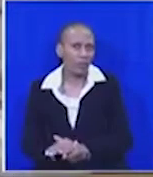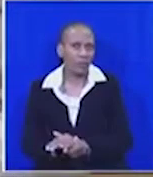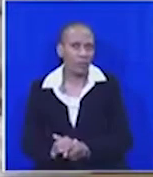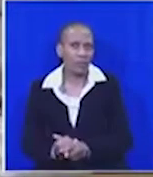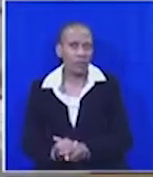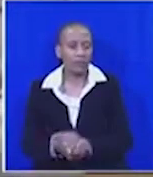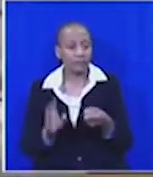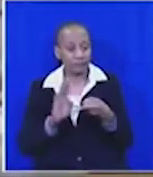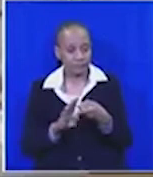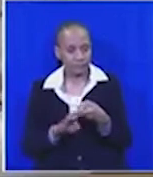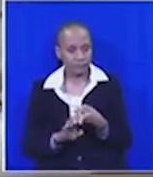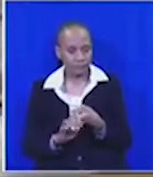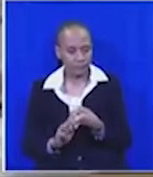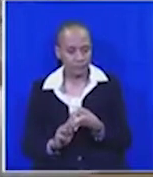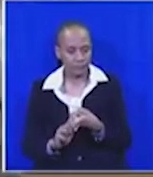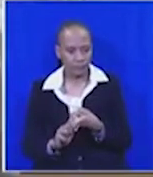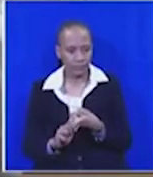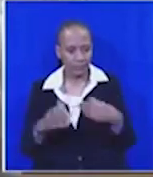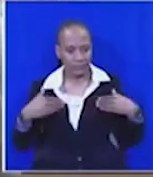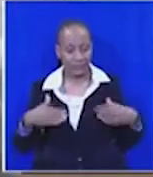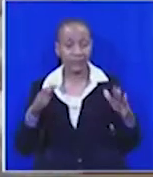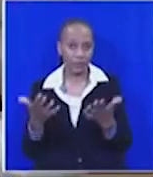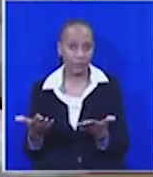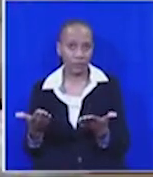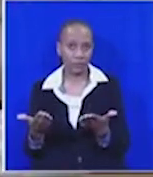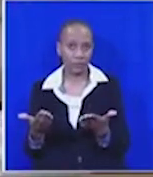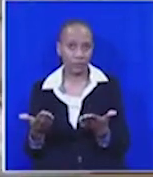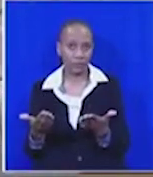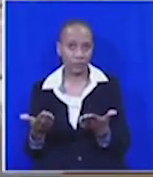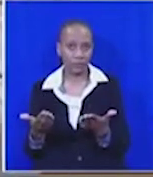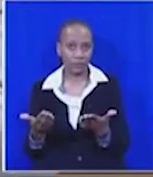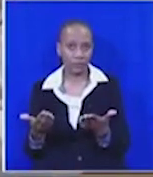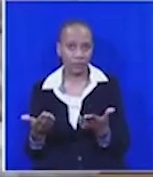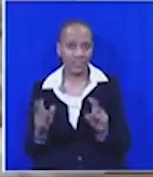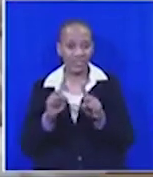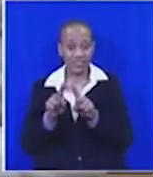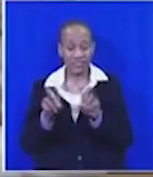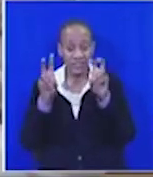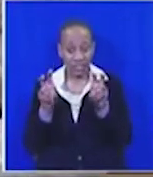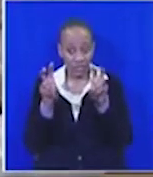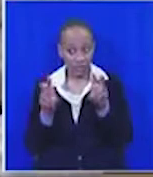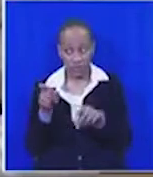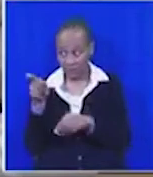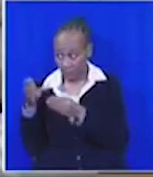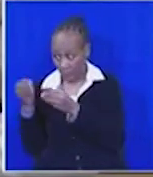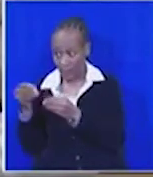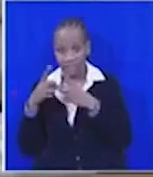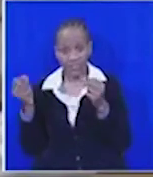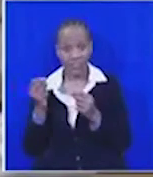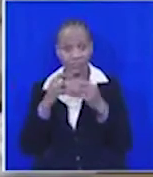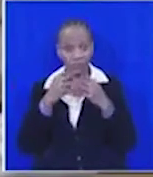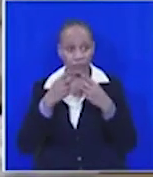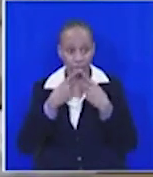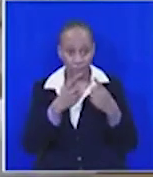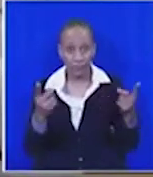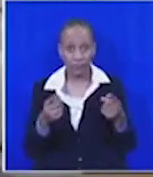For starters, I think the starting point would be that around the specific issues that you have just raised, which of